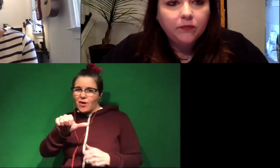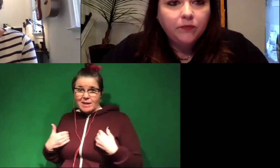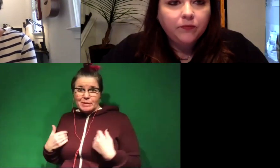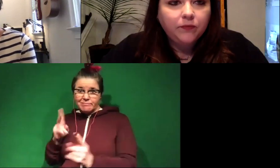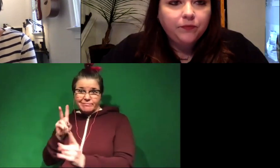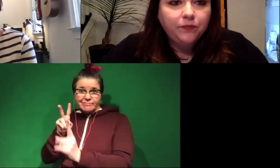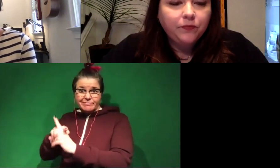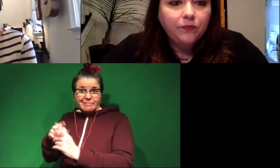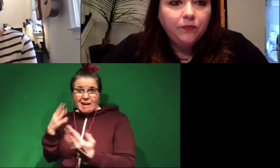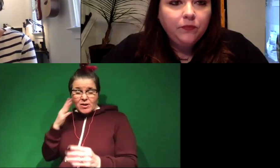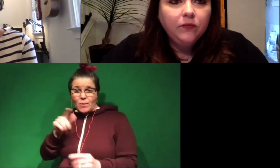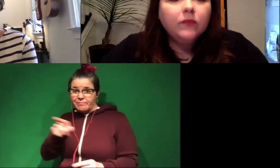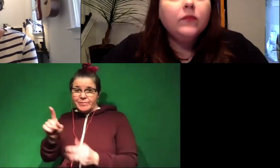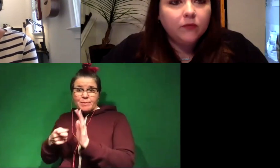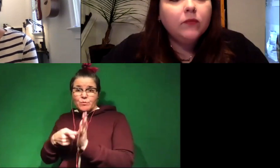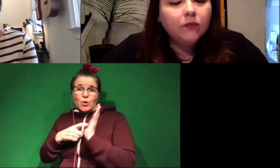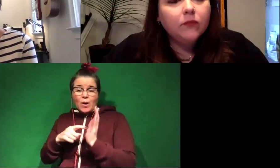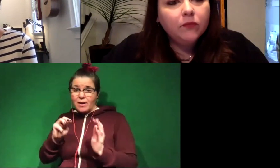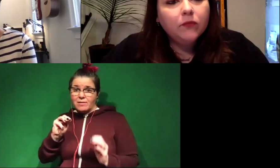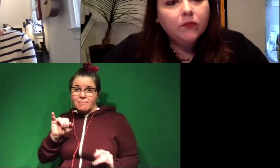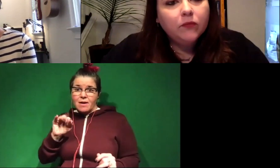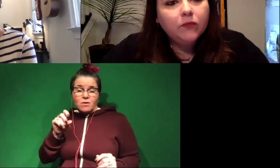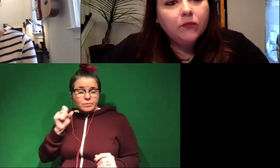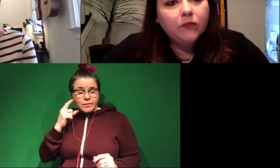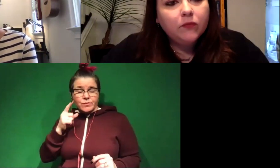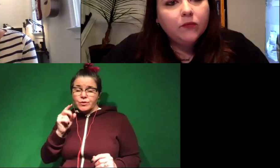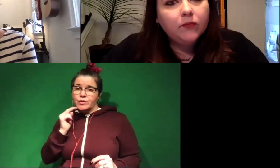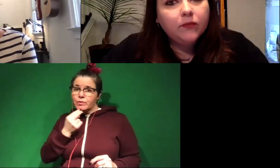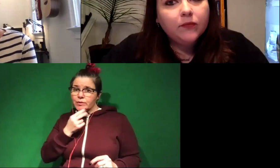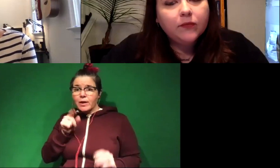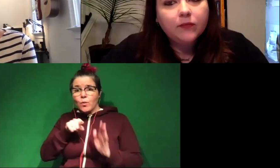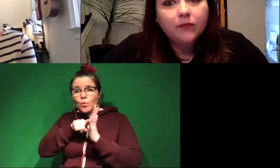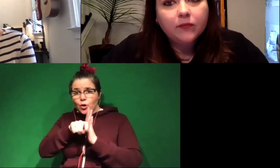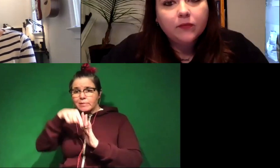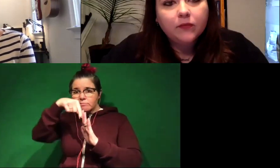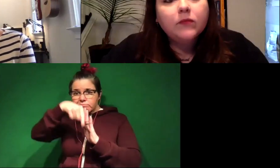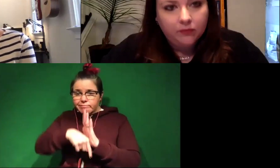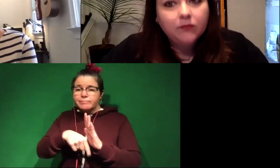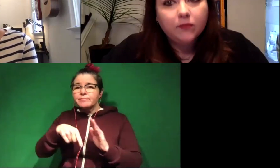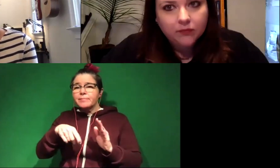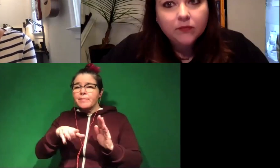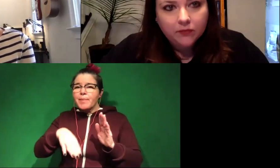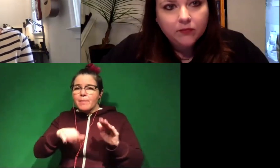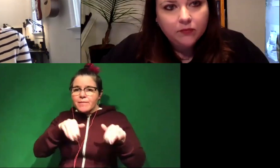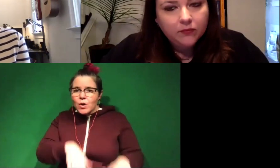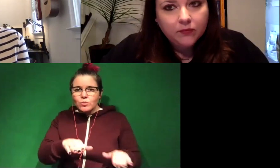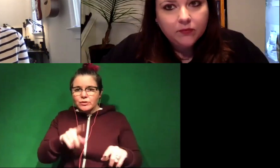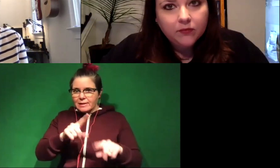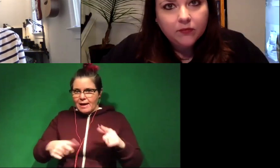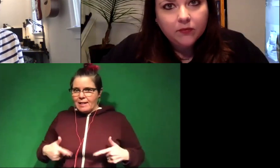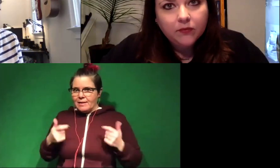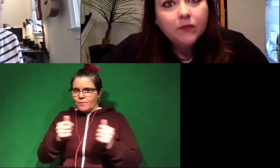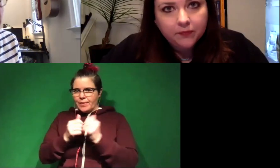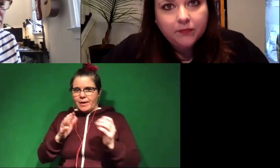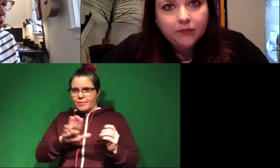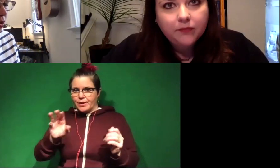require microbes for nutrients. Things like worms that live deep in the bottom of the ocean, right, that can't live without their